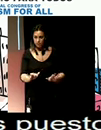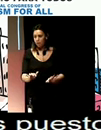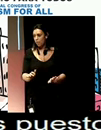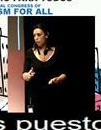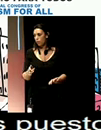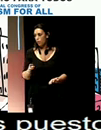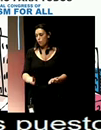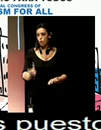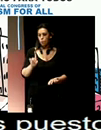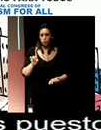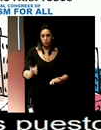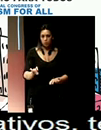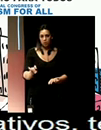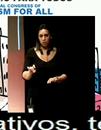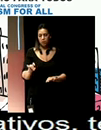keyboard protectors,